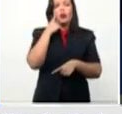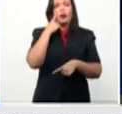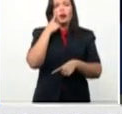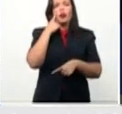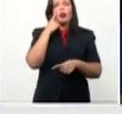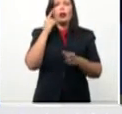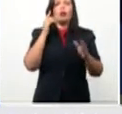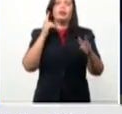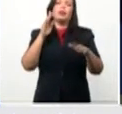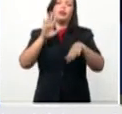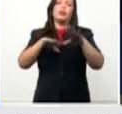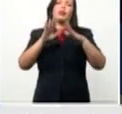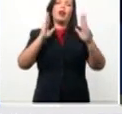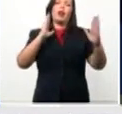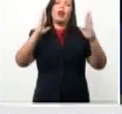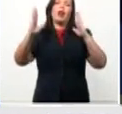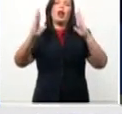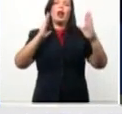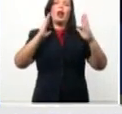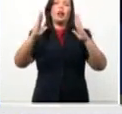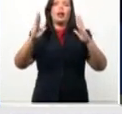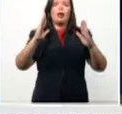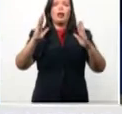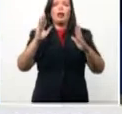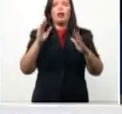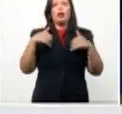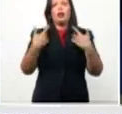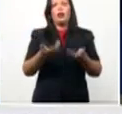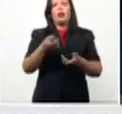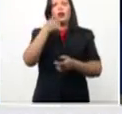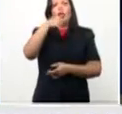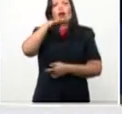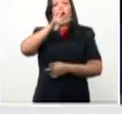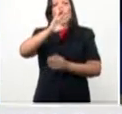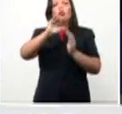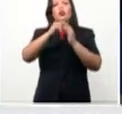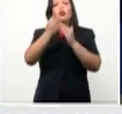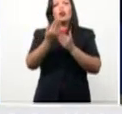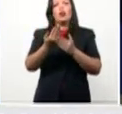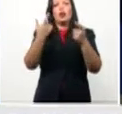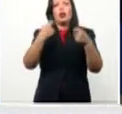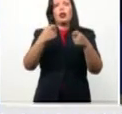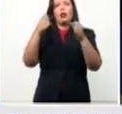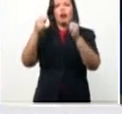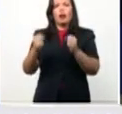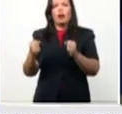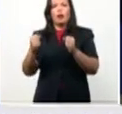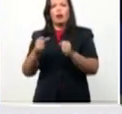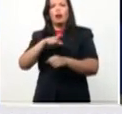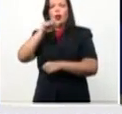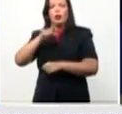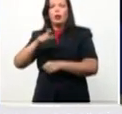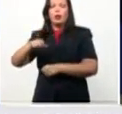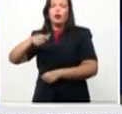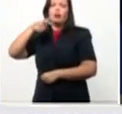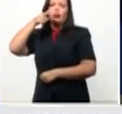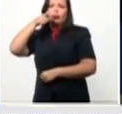the disease, the 14 days with the disease. For the new 7 discharges, we can